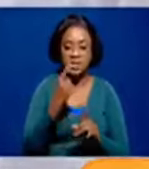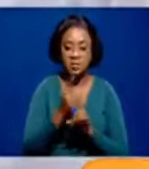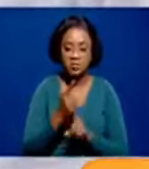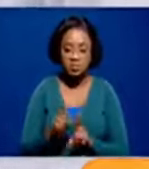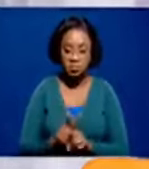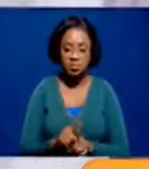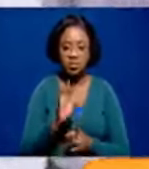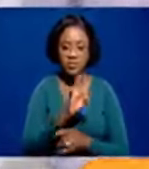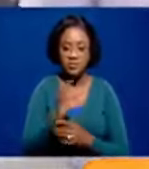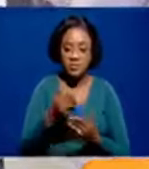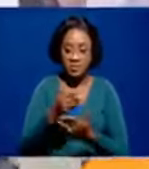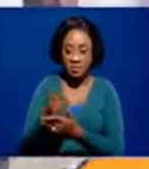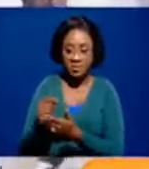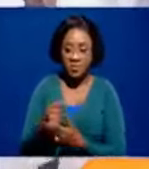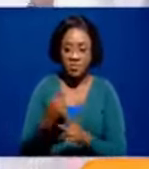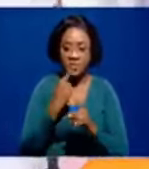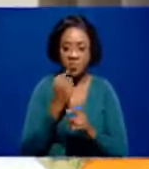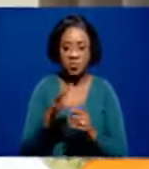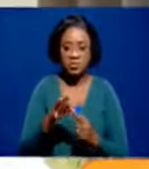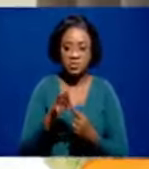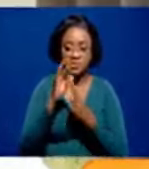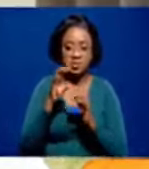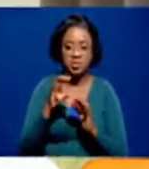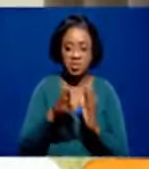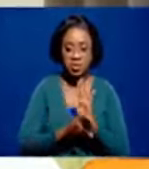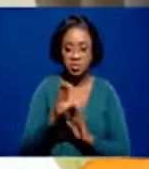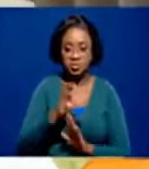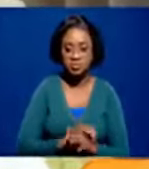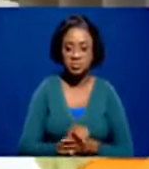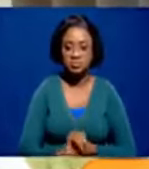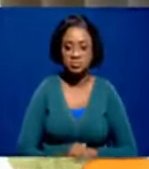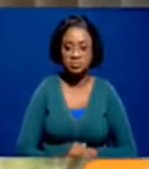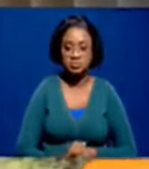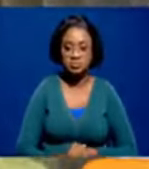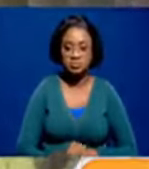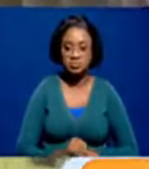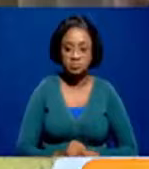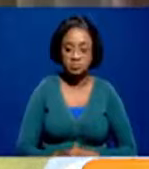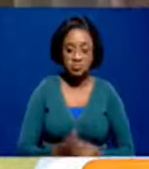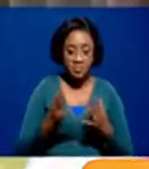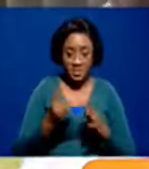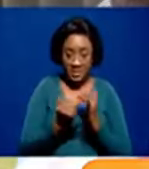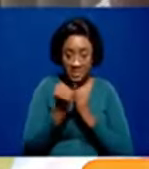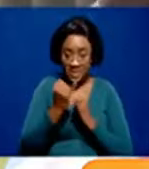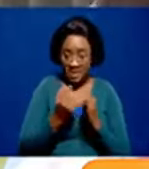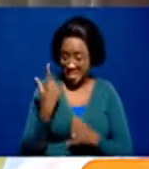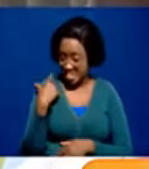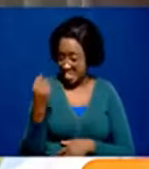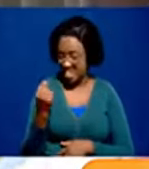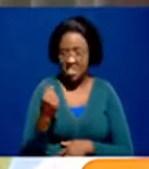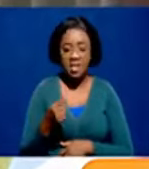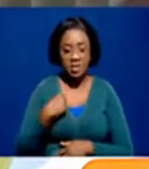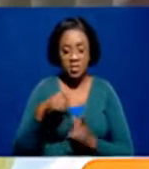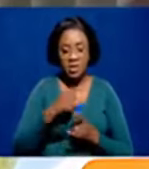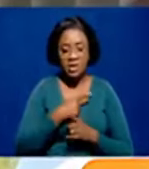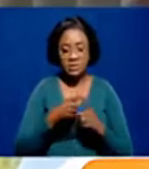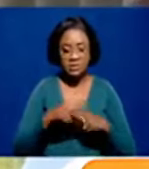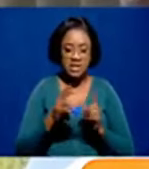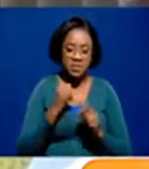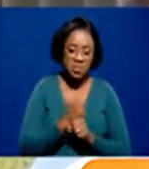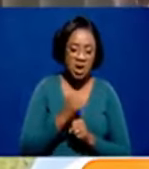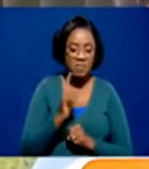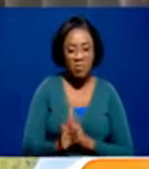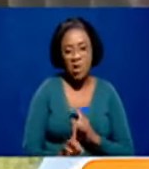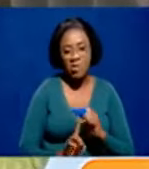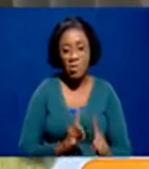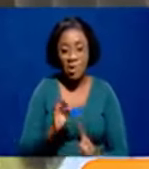students taking specialized courses. We have begun on Saturday. And come tomorrow